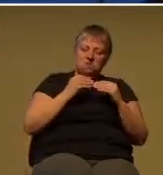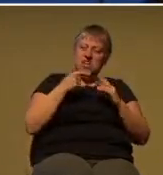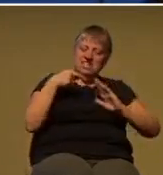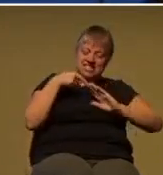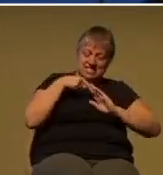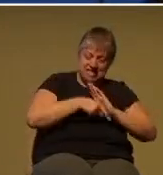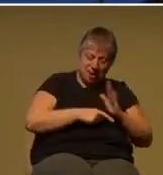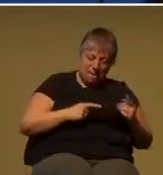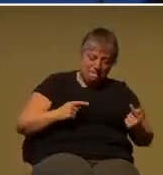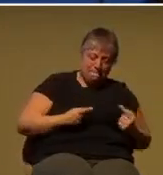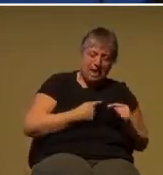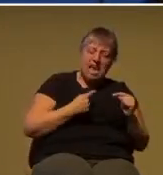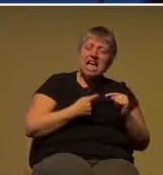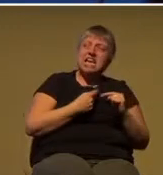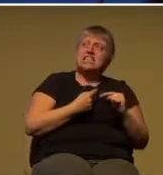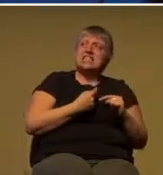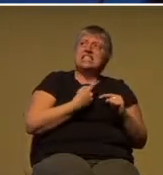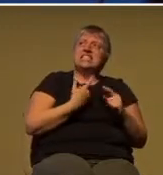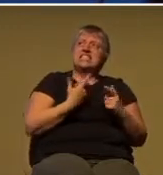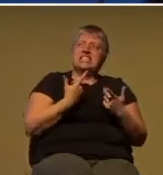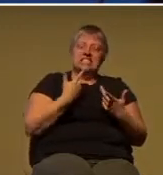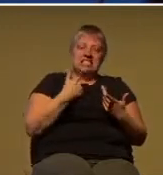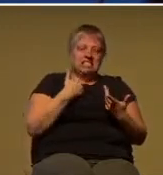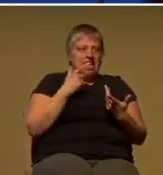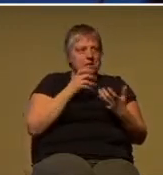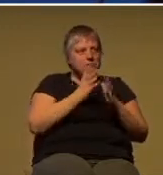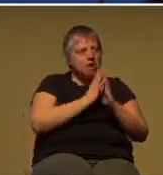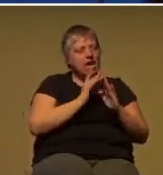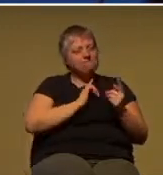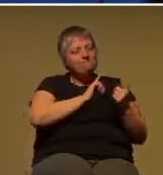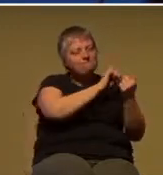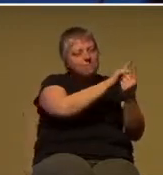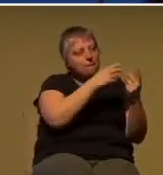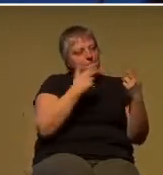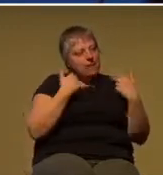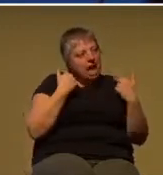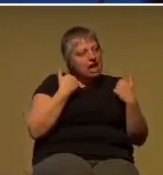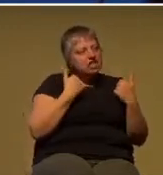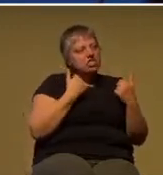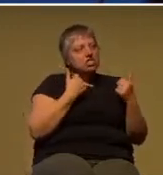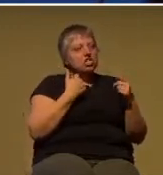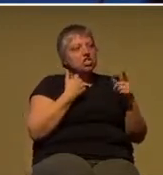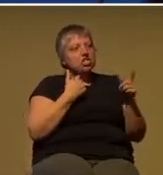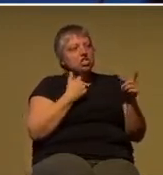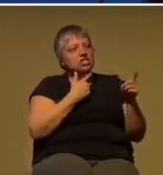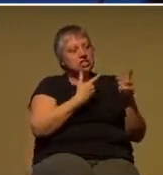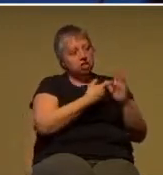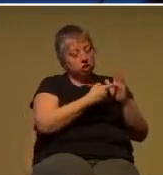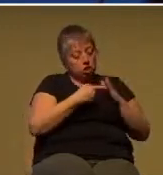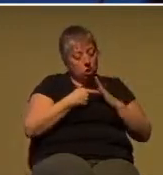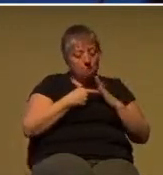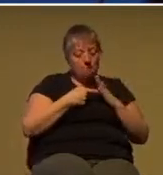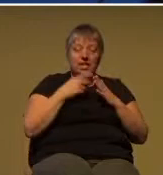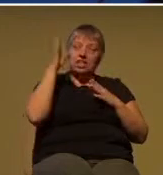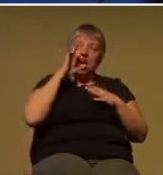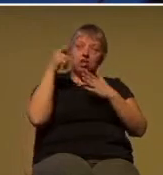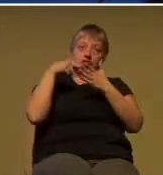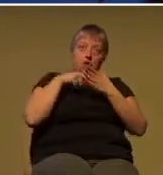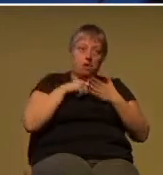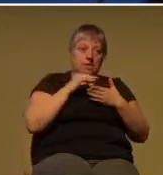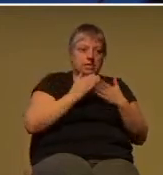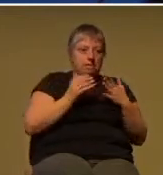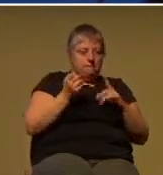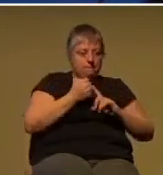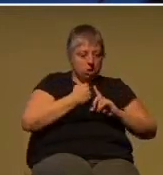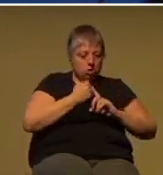had to pray and went to a pastor, and we did some praying, and God showed me some abuse that happened to me when I was just a very